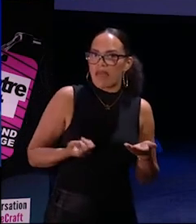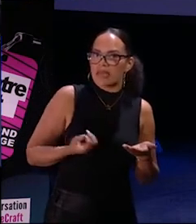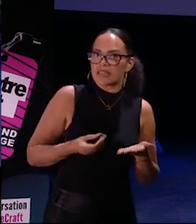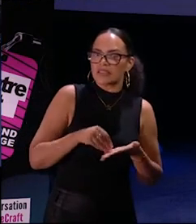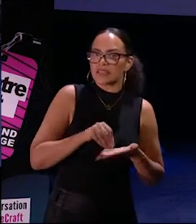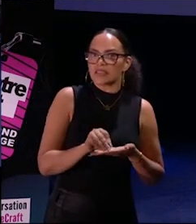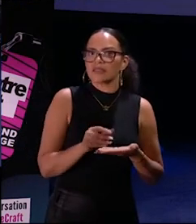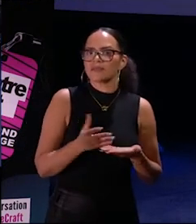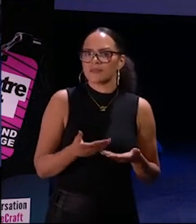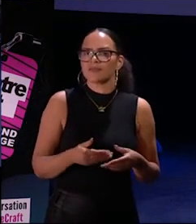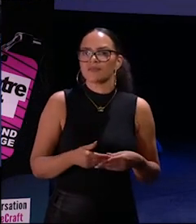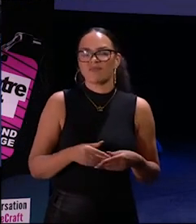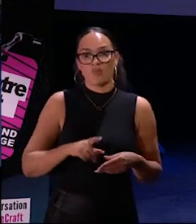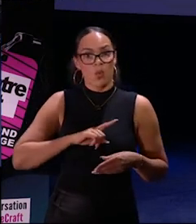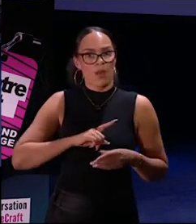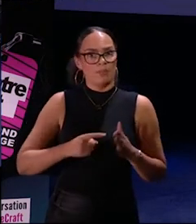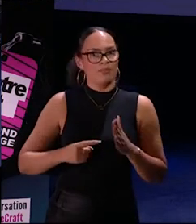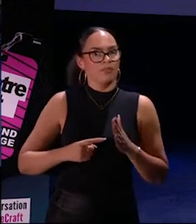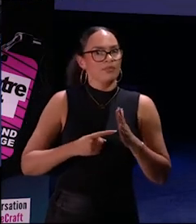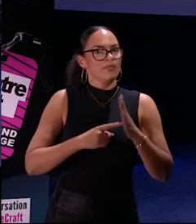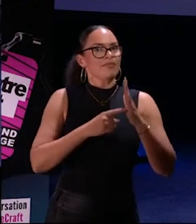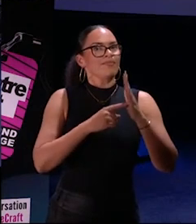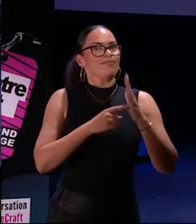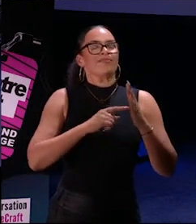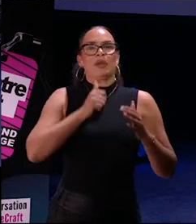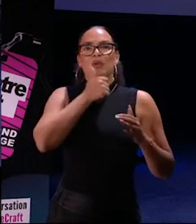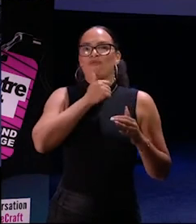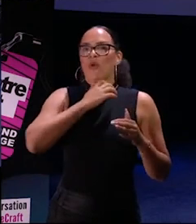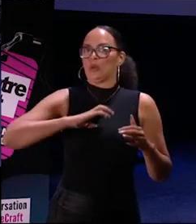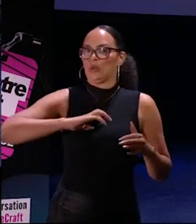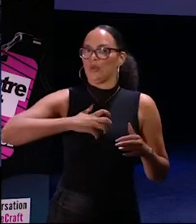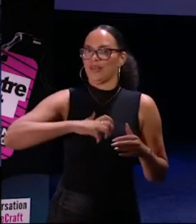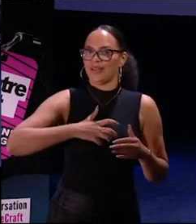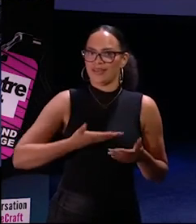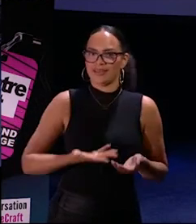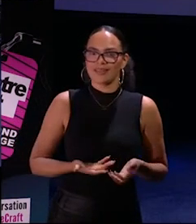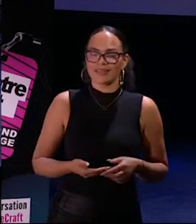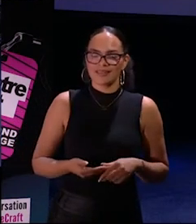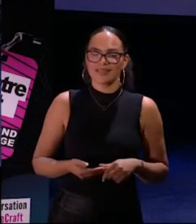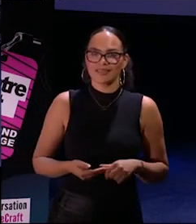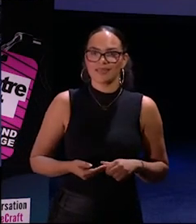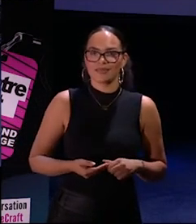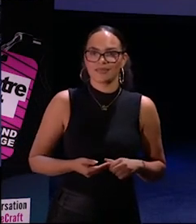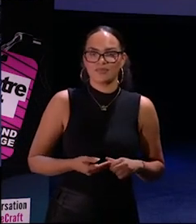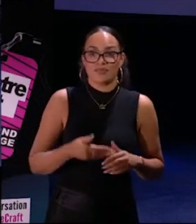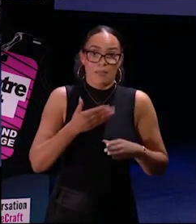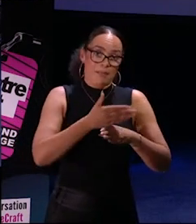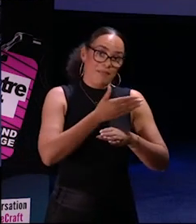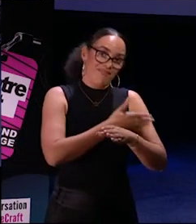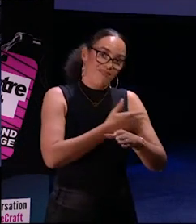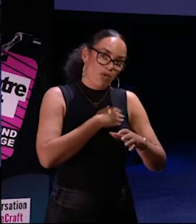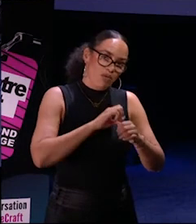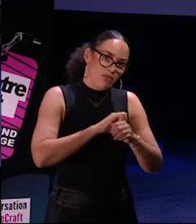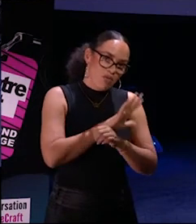where a union is really, really useful, because before lockdown, I had